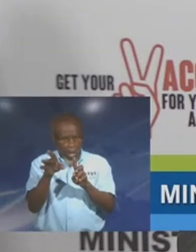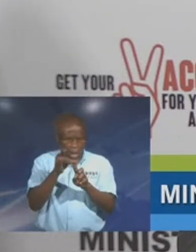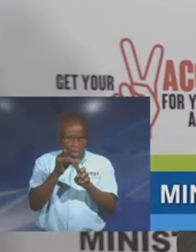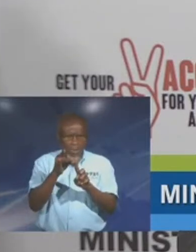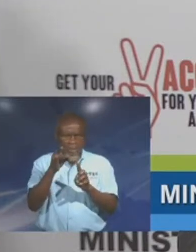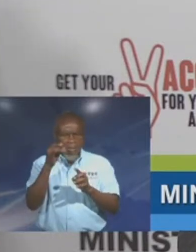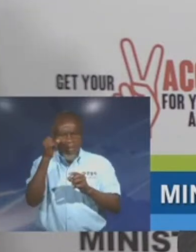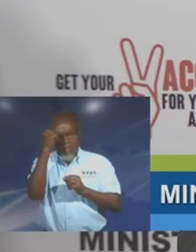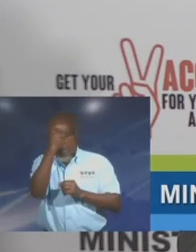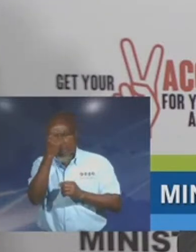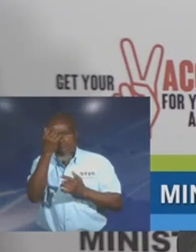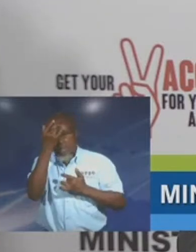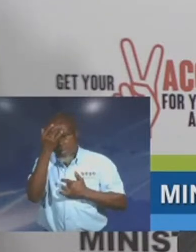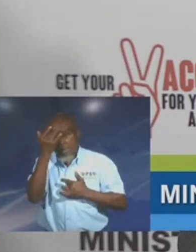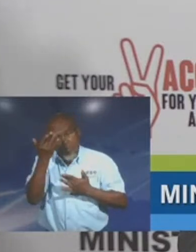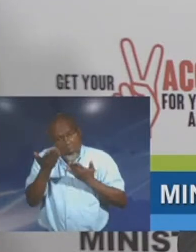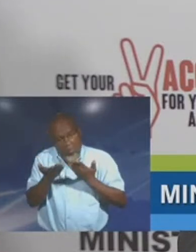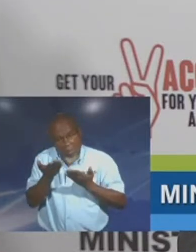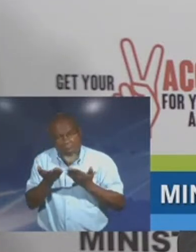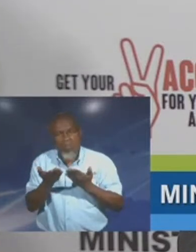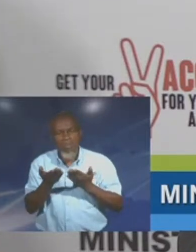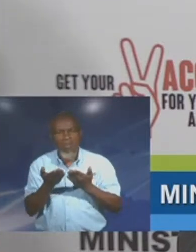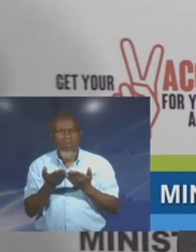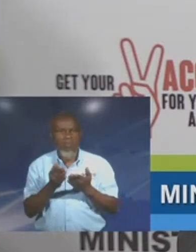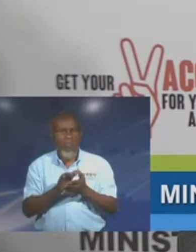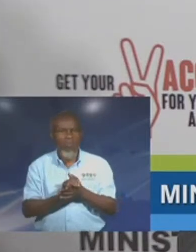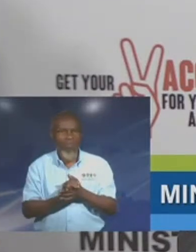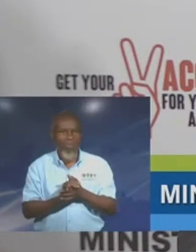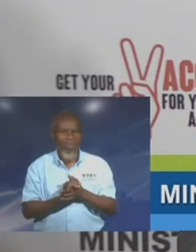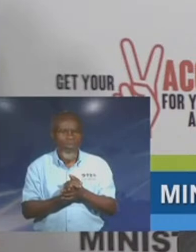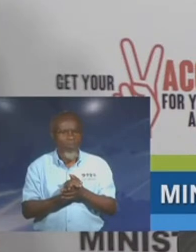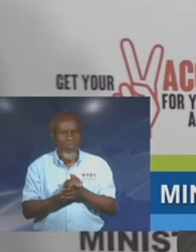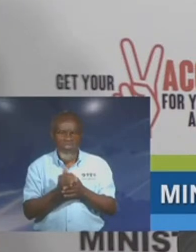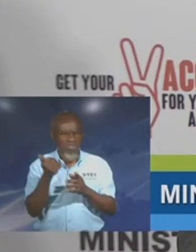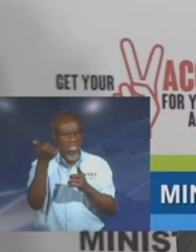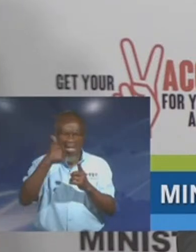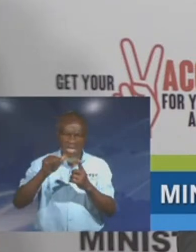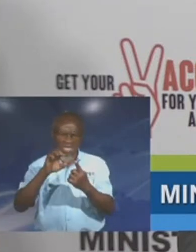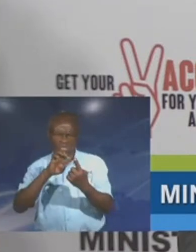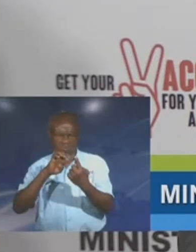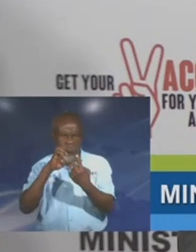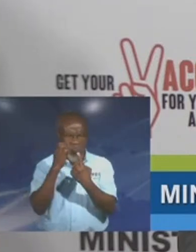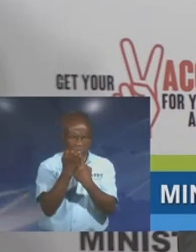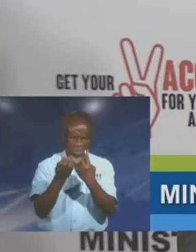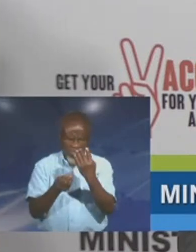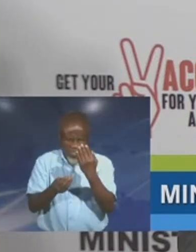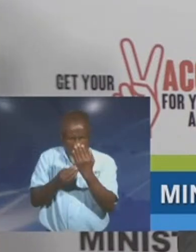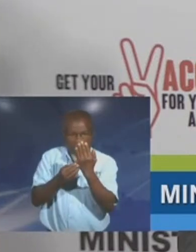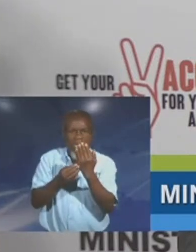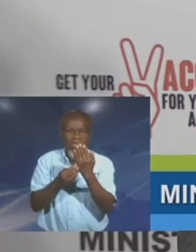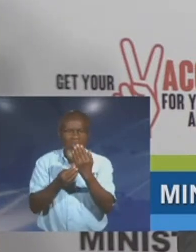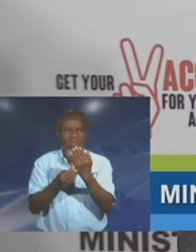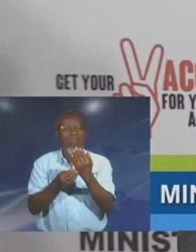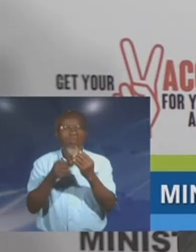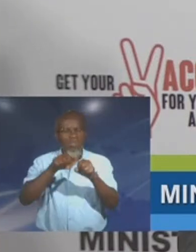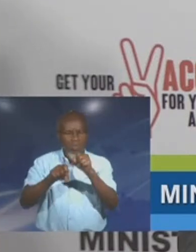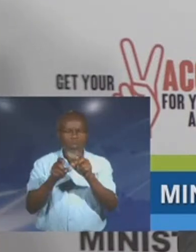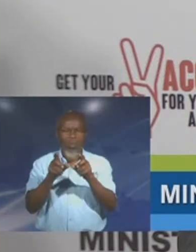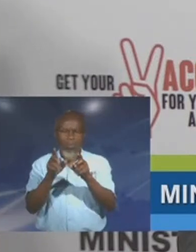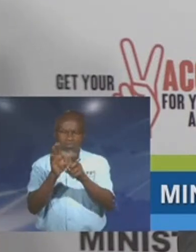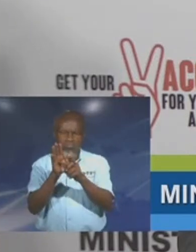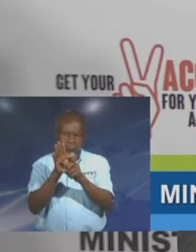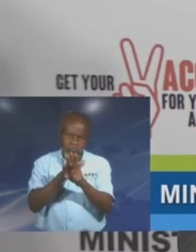So selection pressure, when I mentioned it before, was really just any environmental factor that causes a change, or